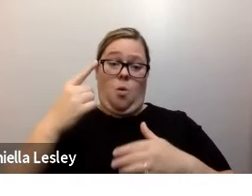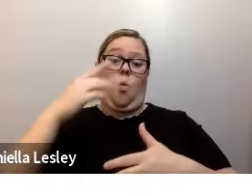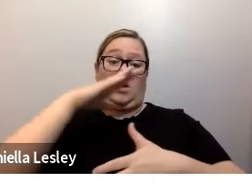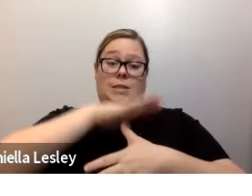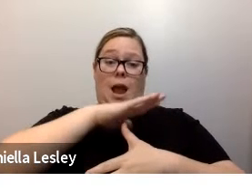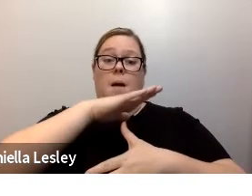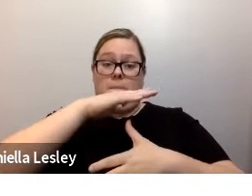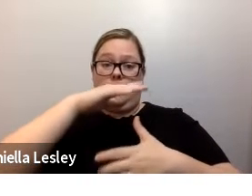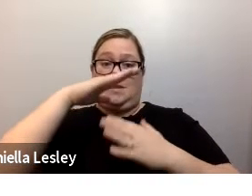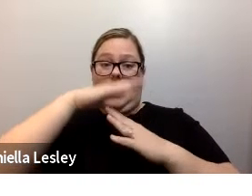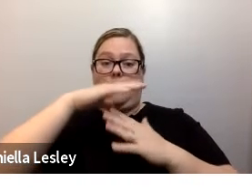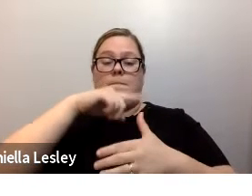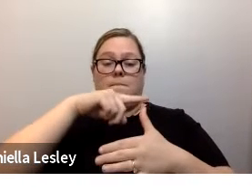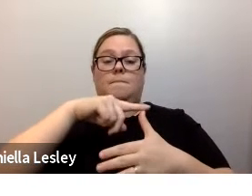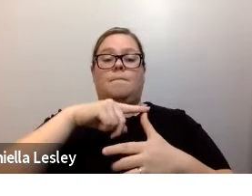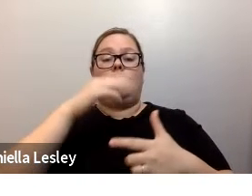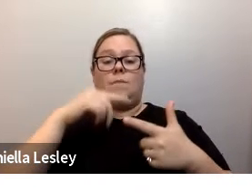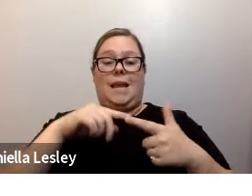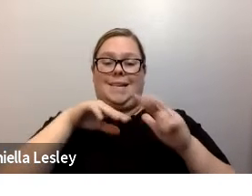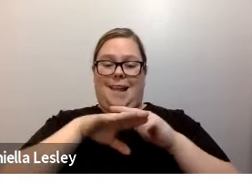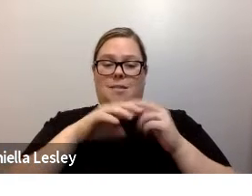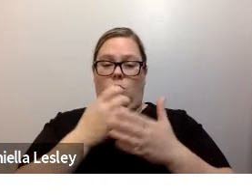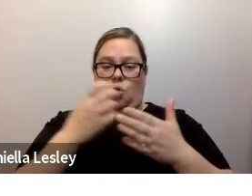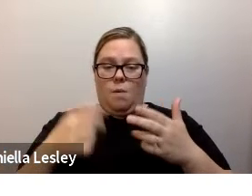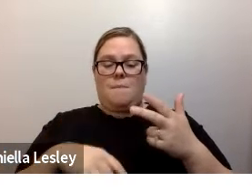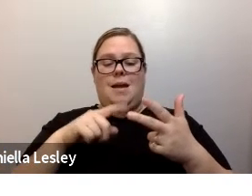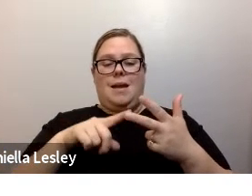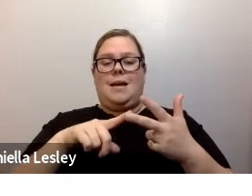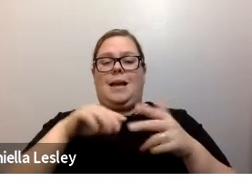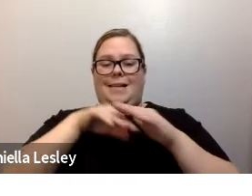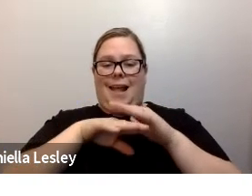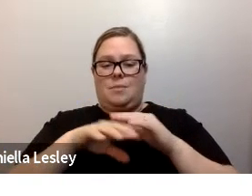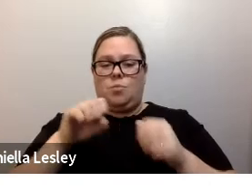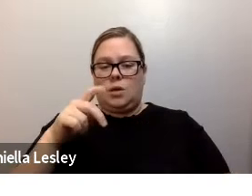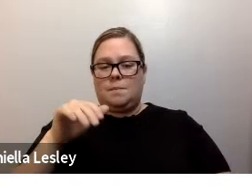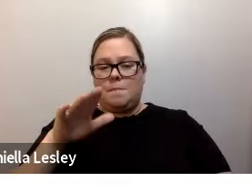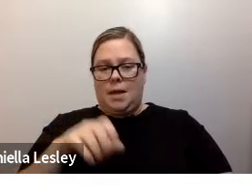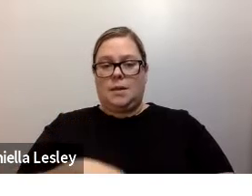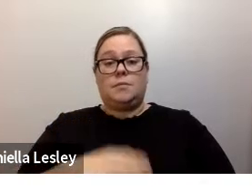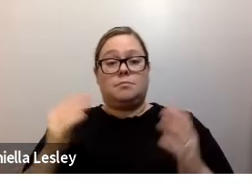see, followed by accessible equipment, and number 3, accessible space. Next slide.